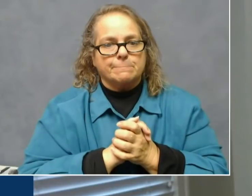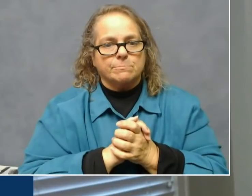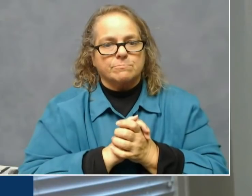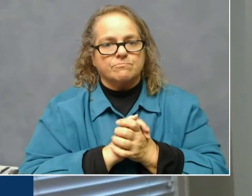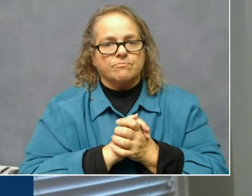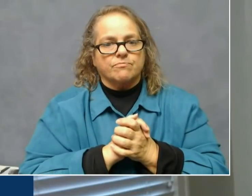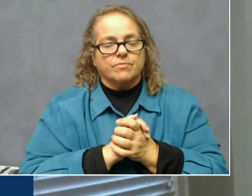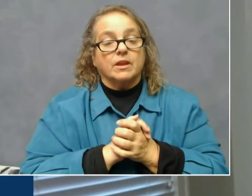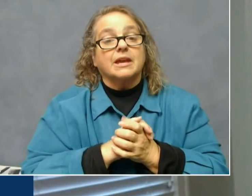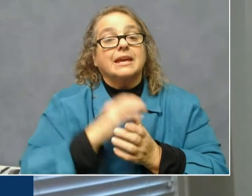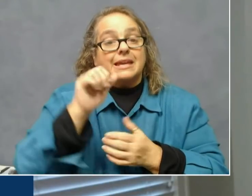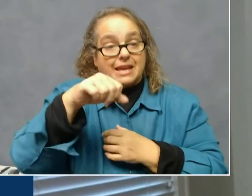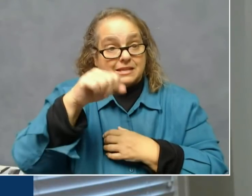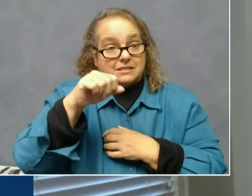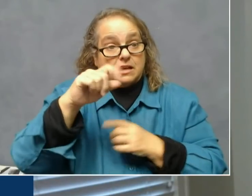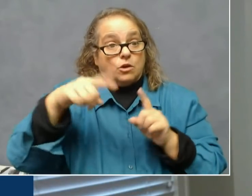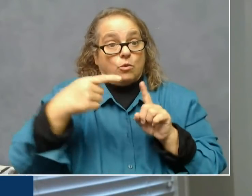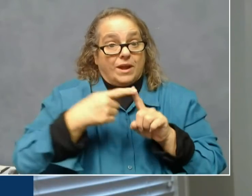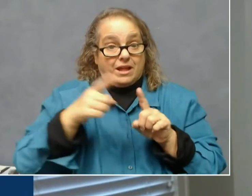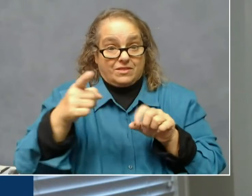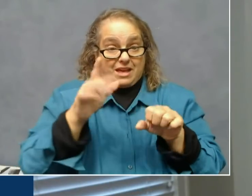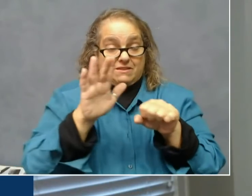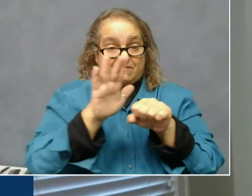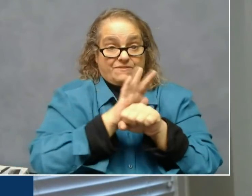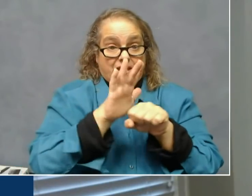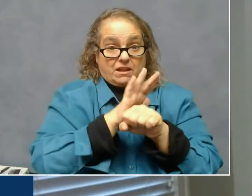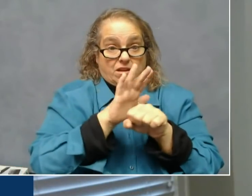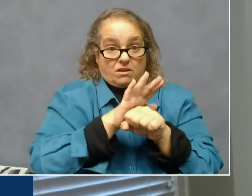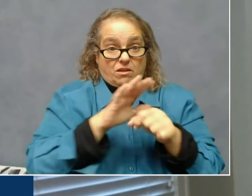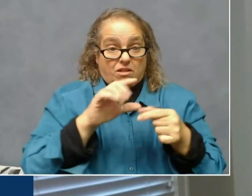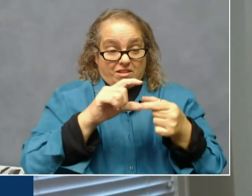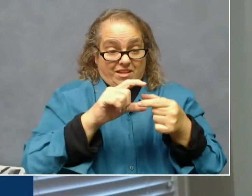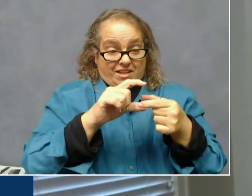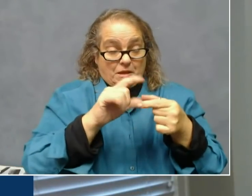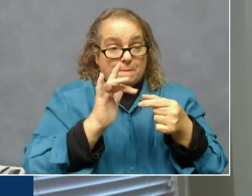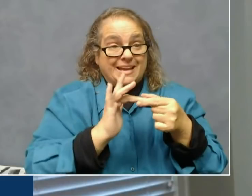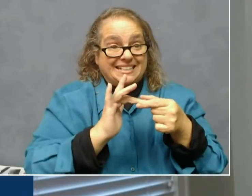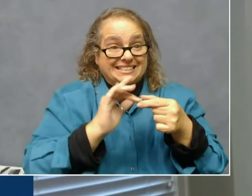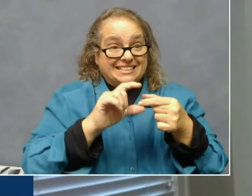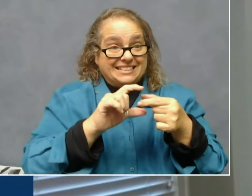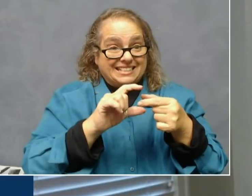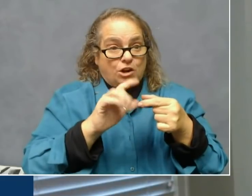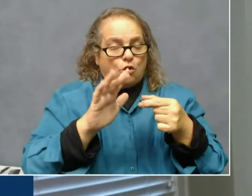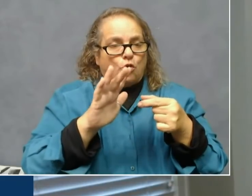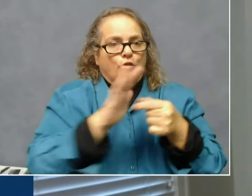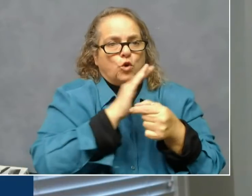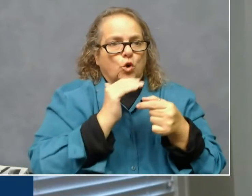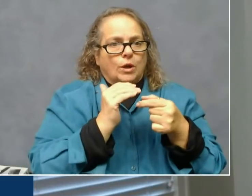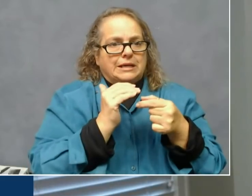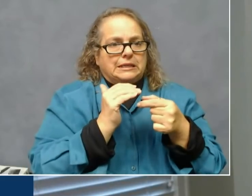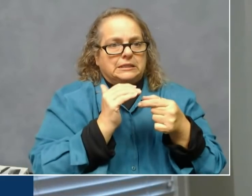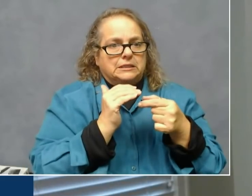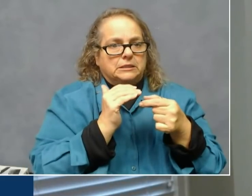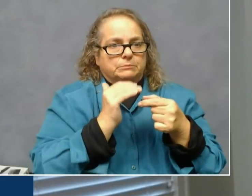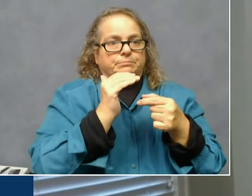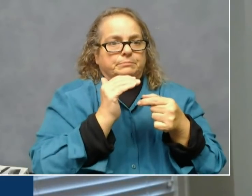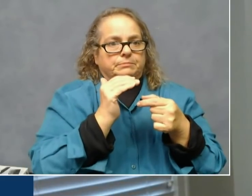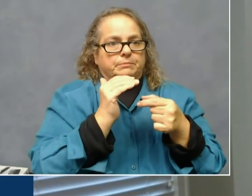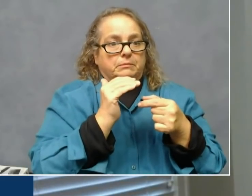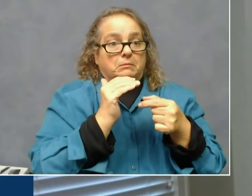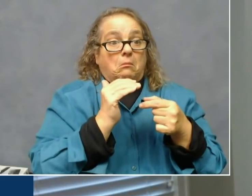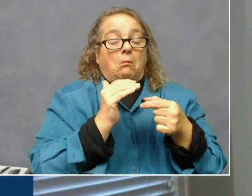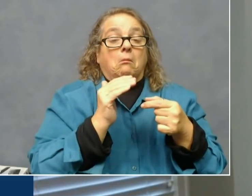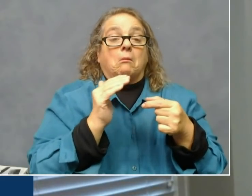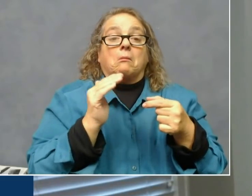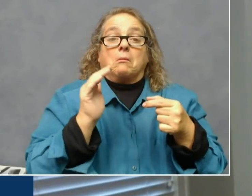whenever they fill these vials, they overfill just a little bit to make sure that they don't underfill the vial. And it turns out that a lot of sites